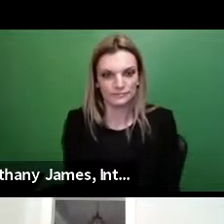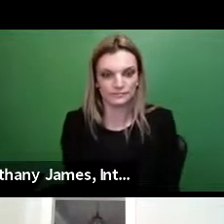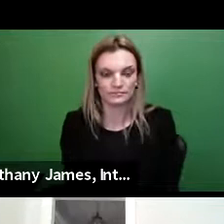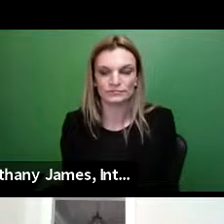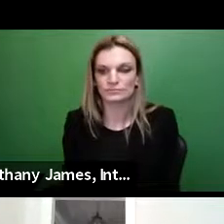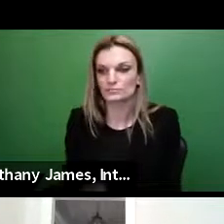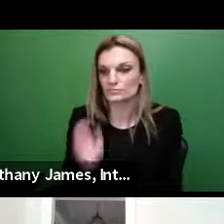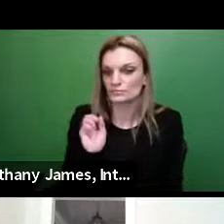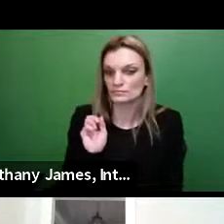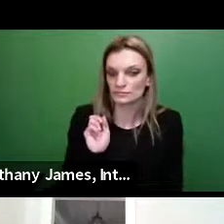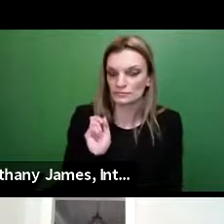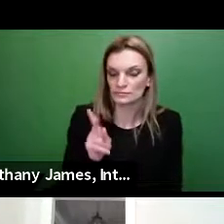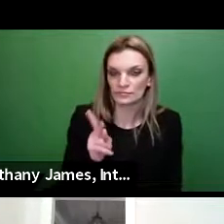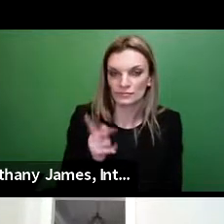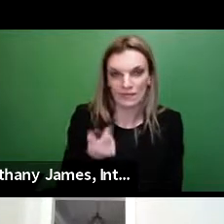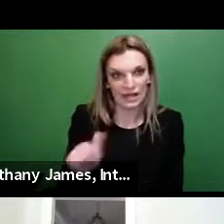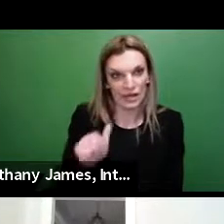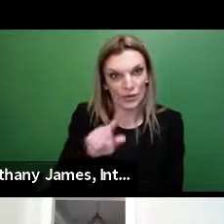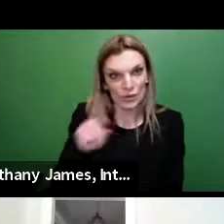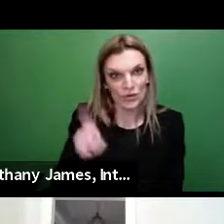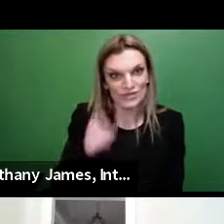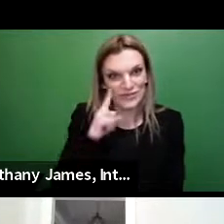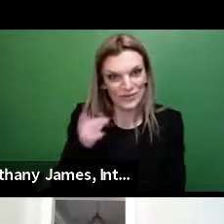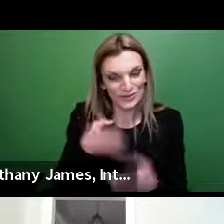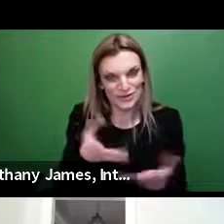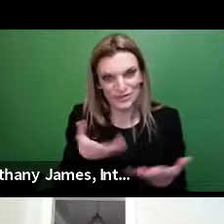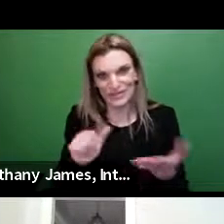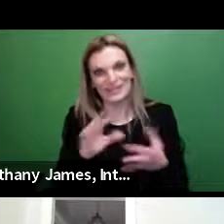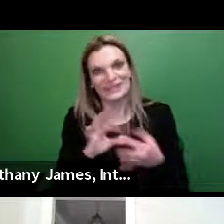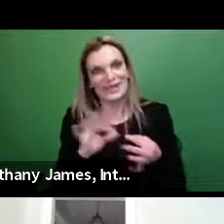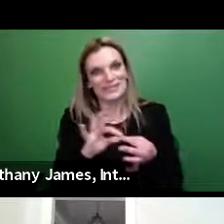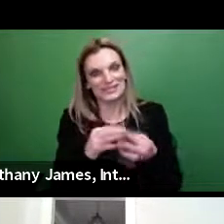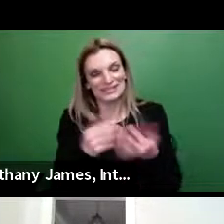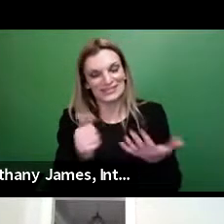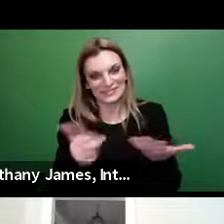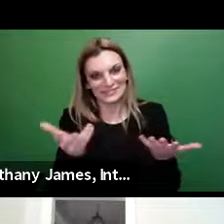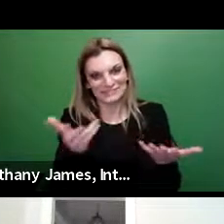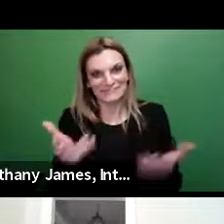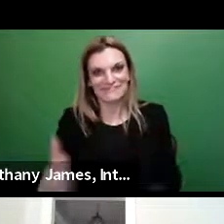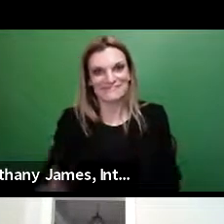Okay, any other questions for the director or comments on his report?